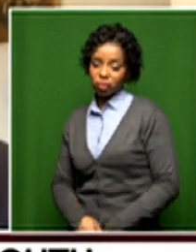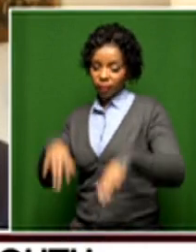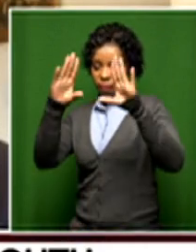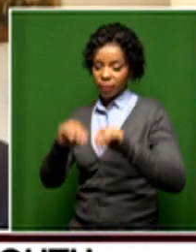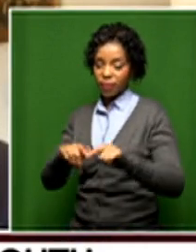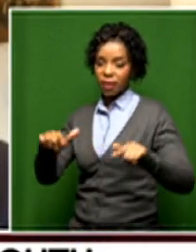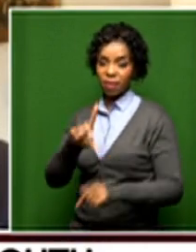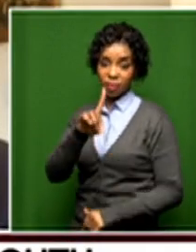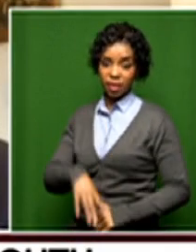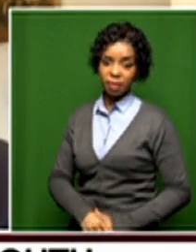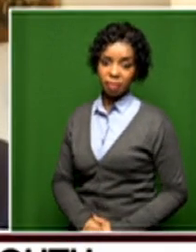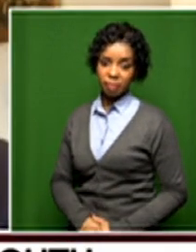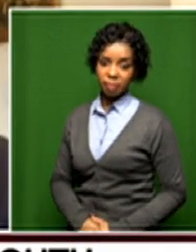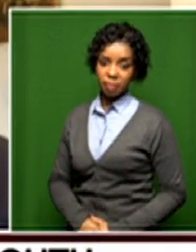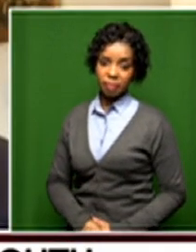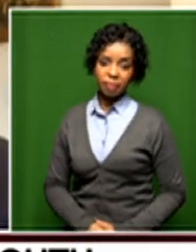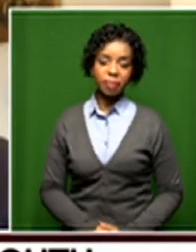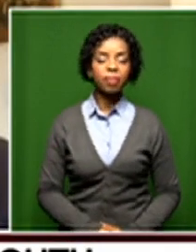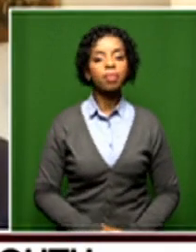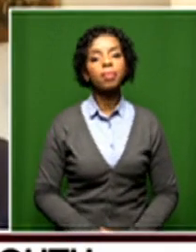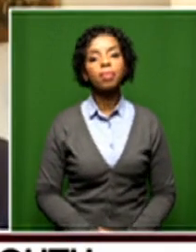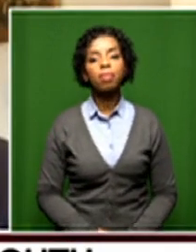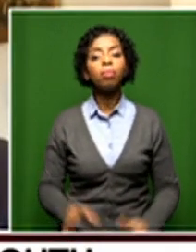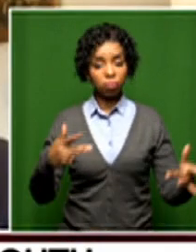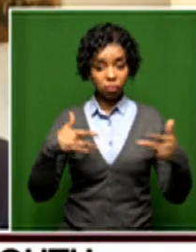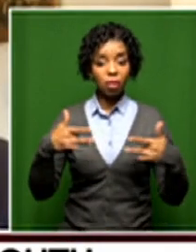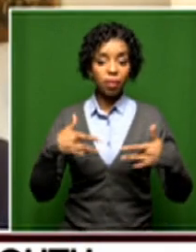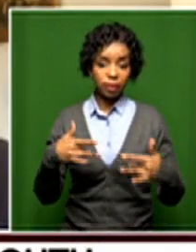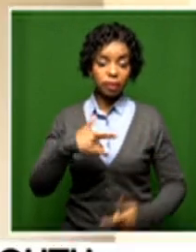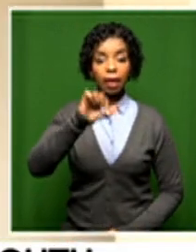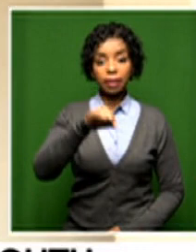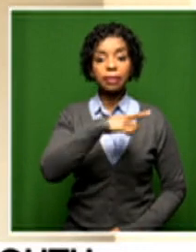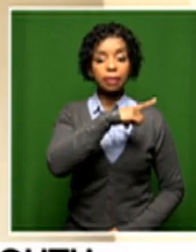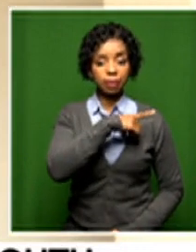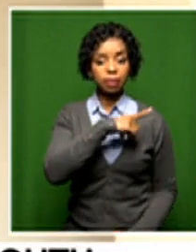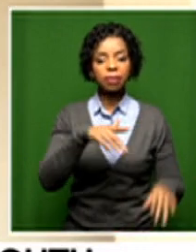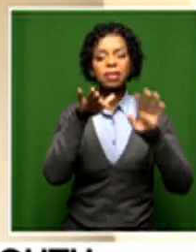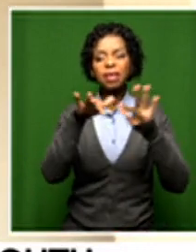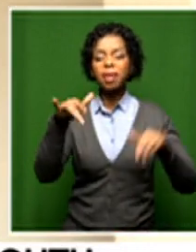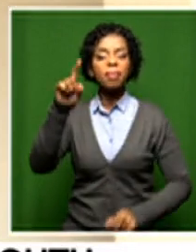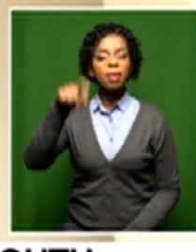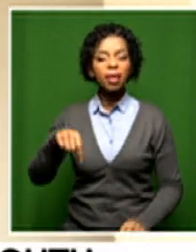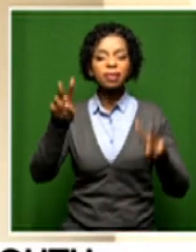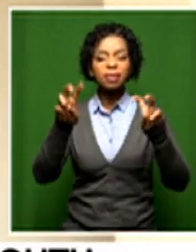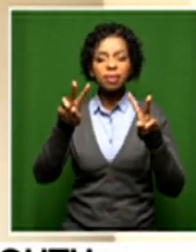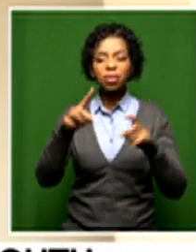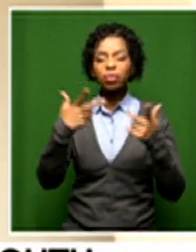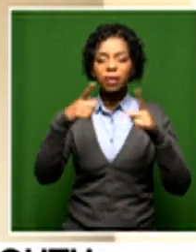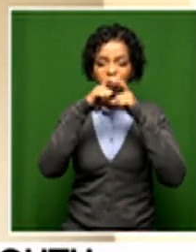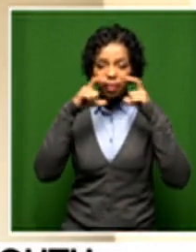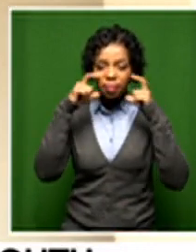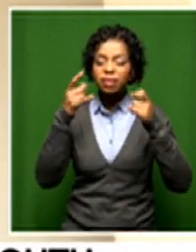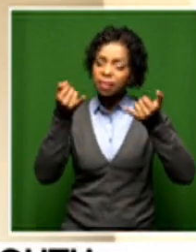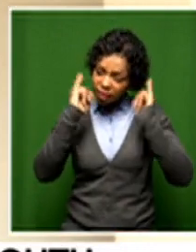lockdown level 1? I am actually concerned that people need to take the issue of masks seriously. In